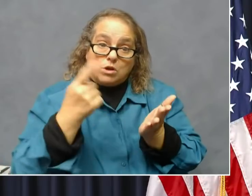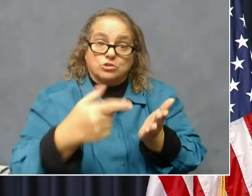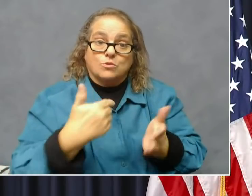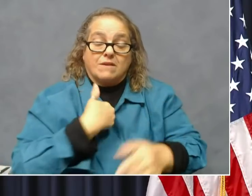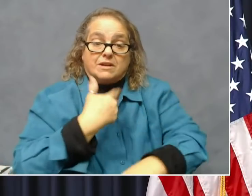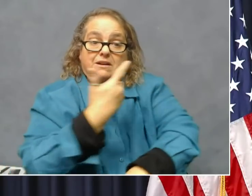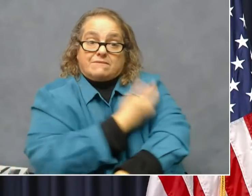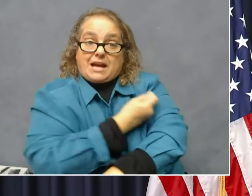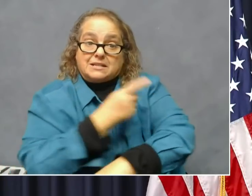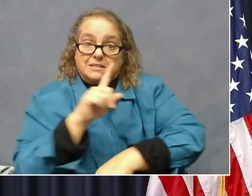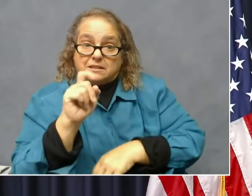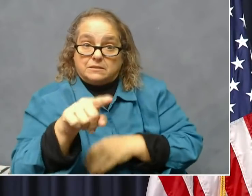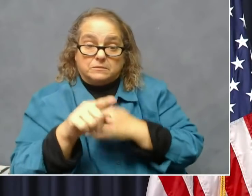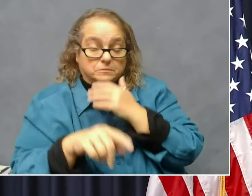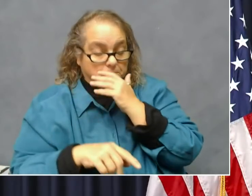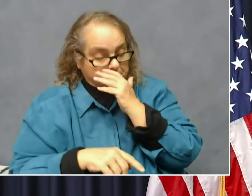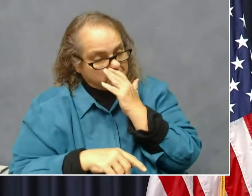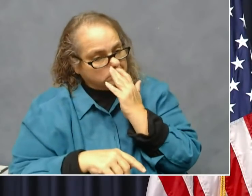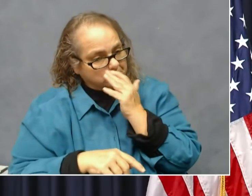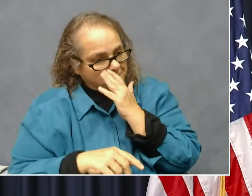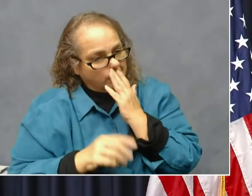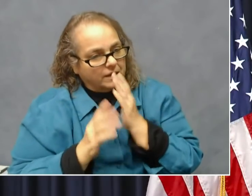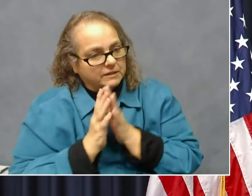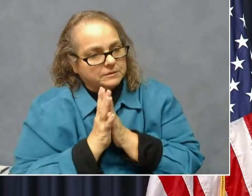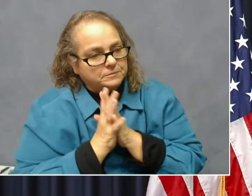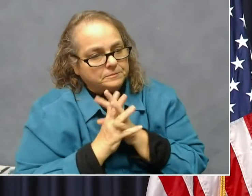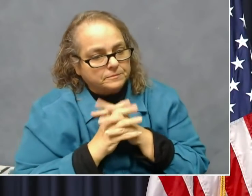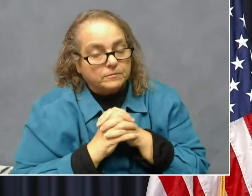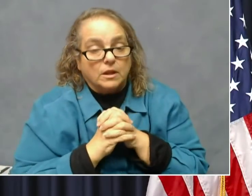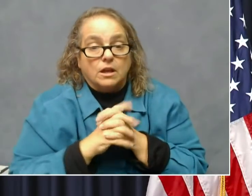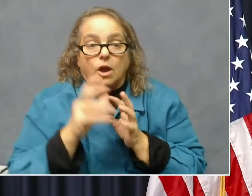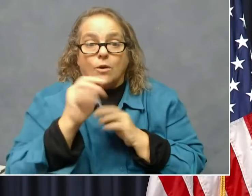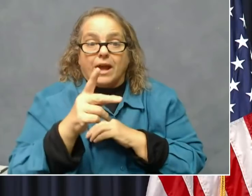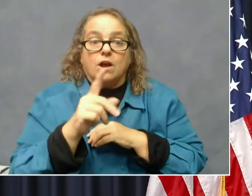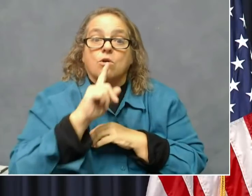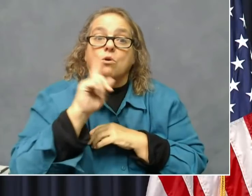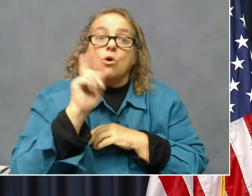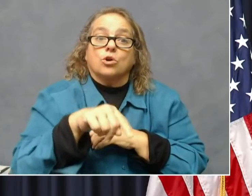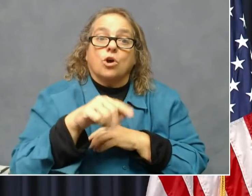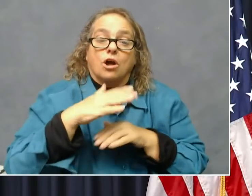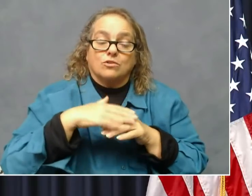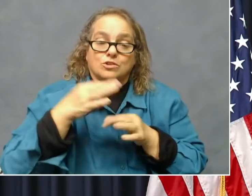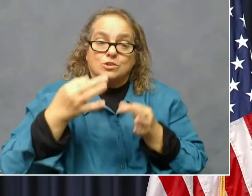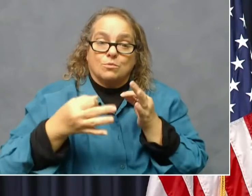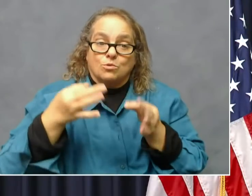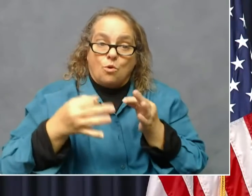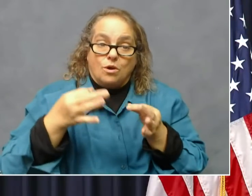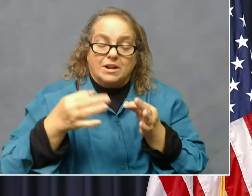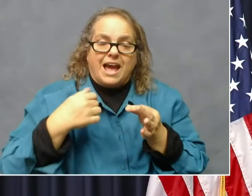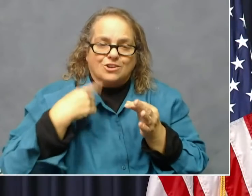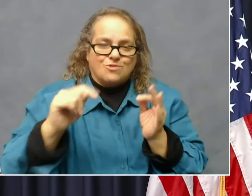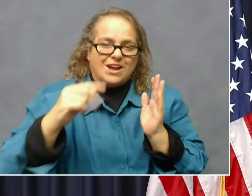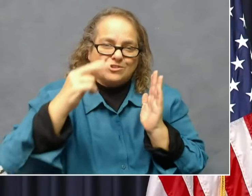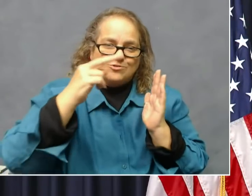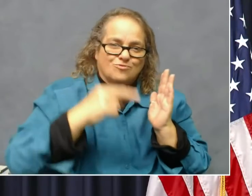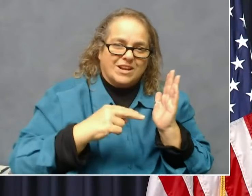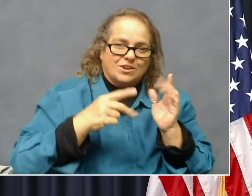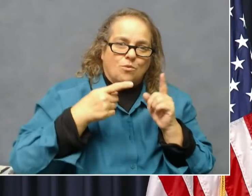So first, on the order from the Supreme Court, I've tried to read it while doing the press conference, so I don't